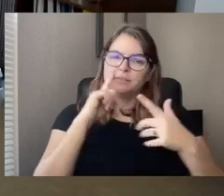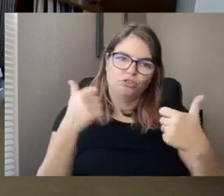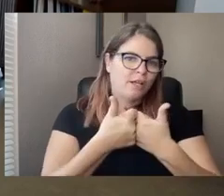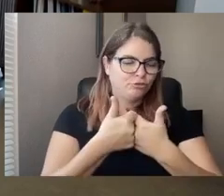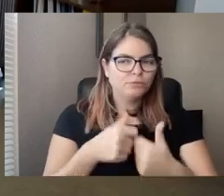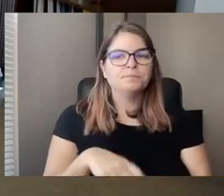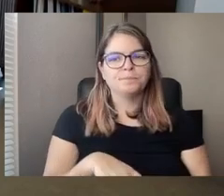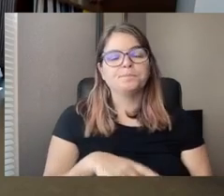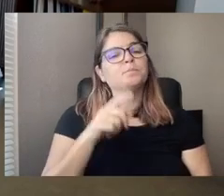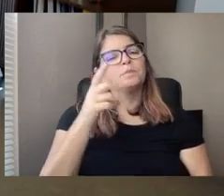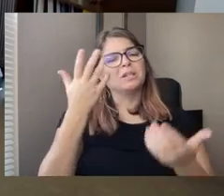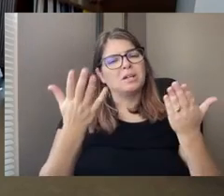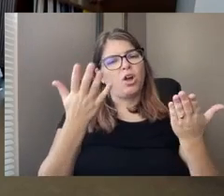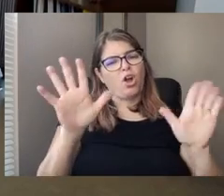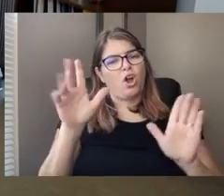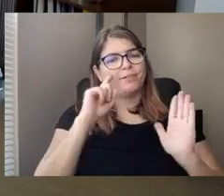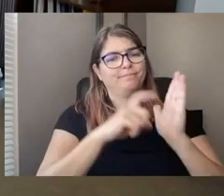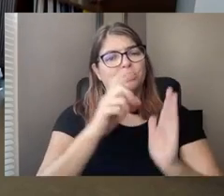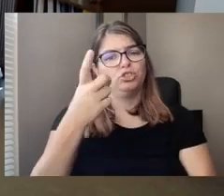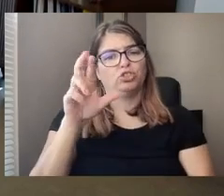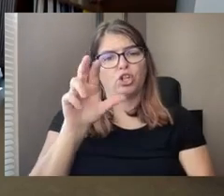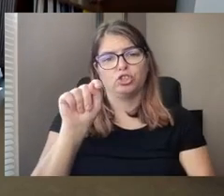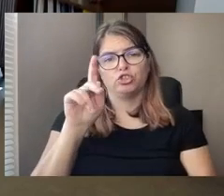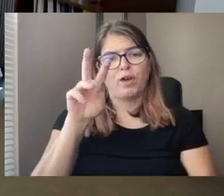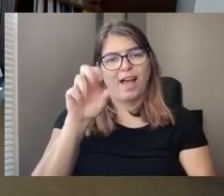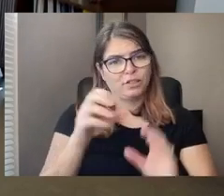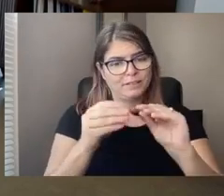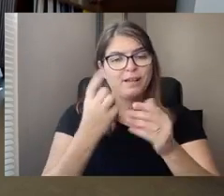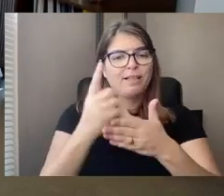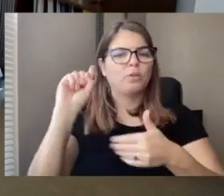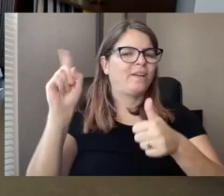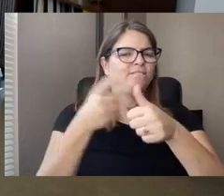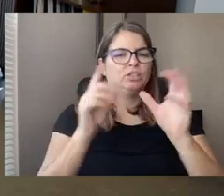heard Dr. Travers say, last week we held our first session in the series